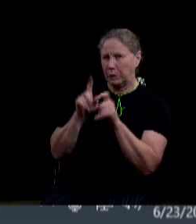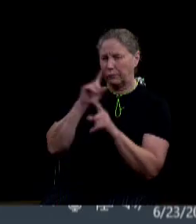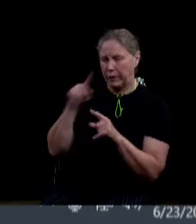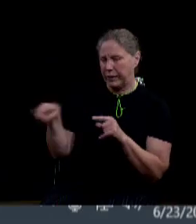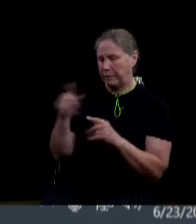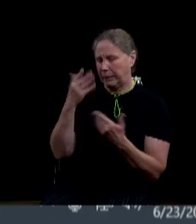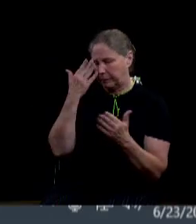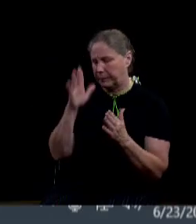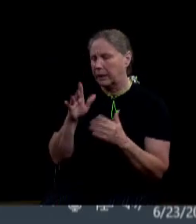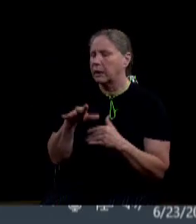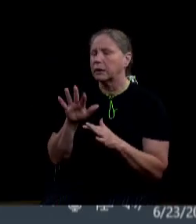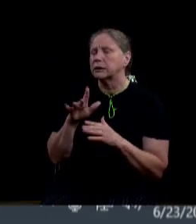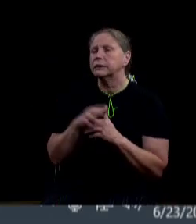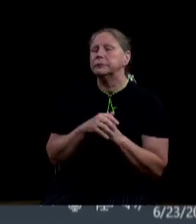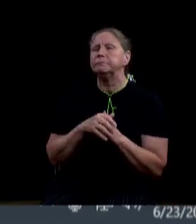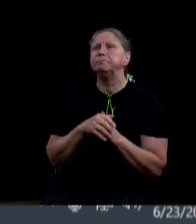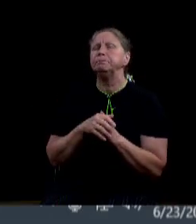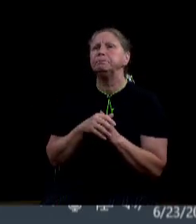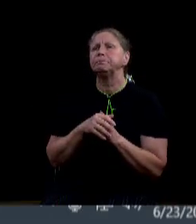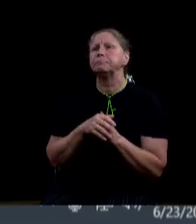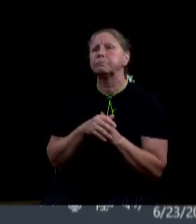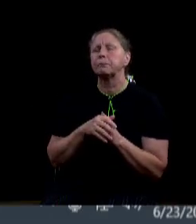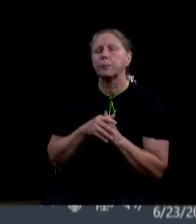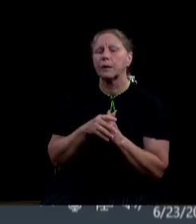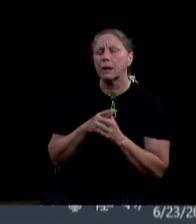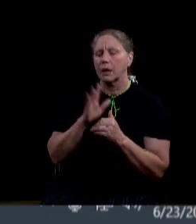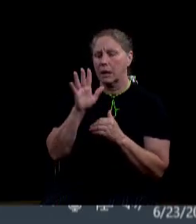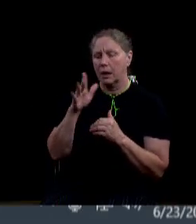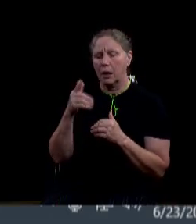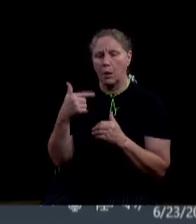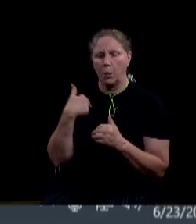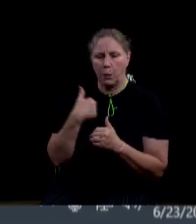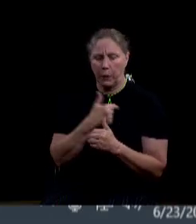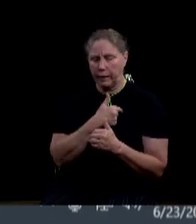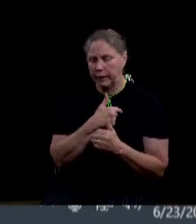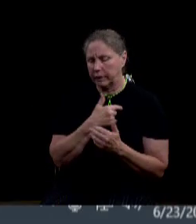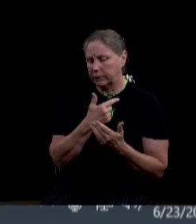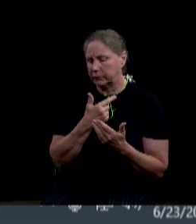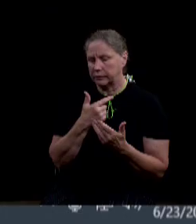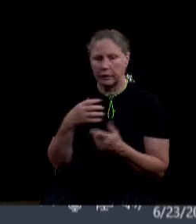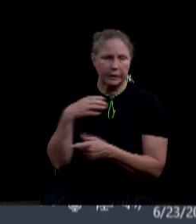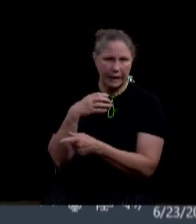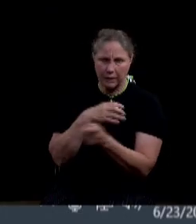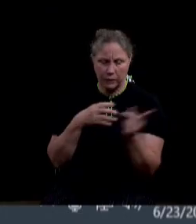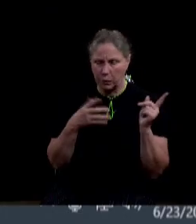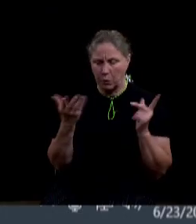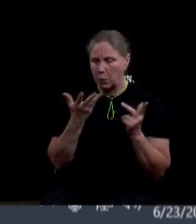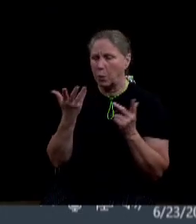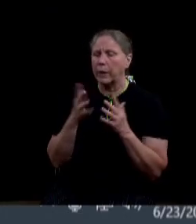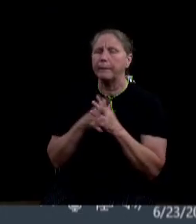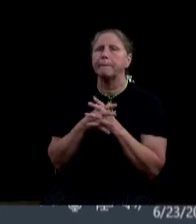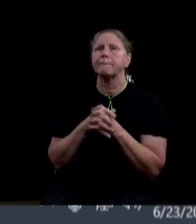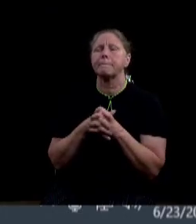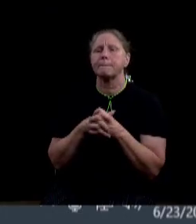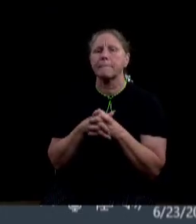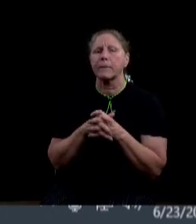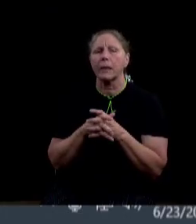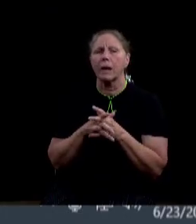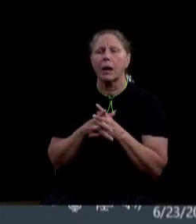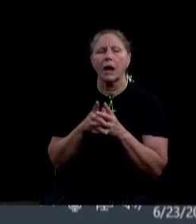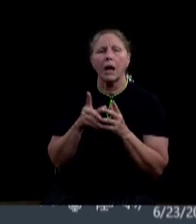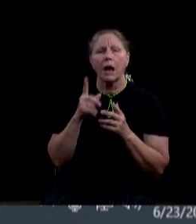what point do we, or council maybe, at what point or what are we looking at from a positivity rate to roll back this